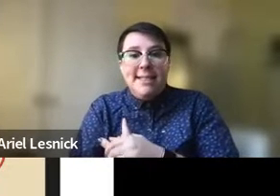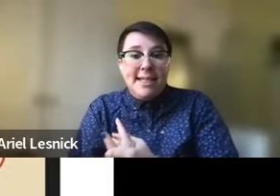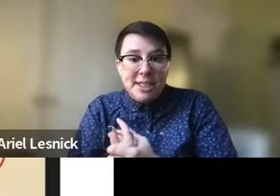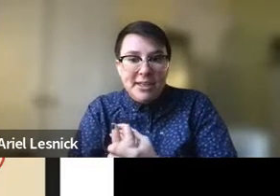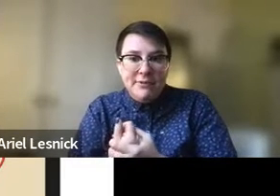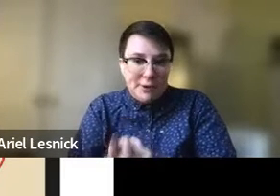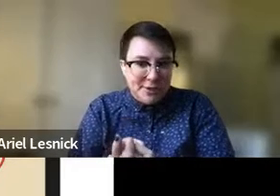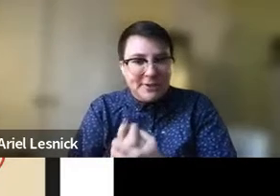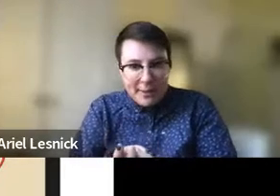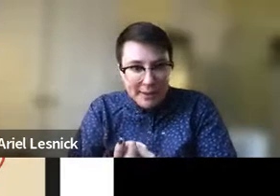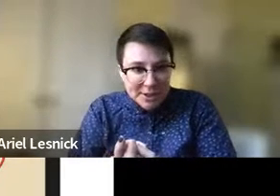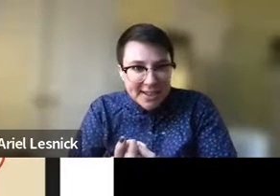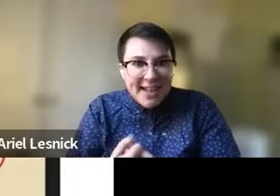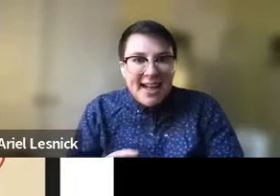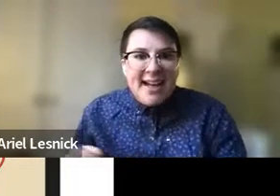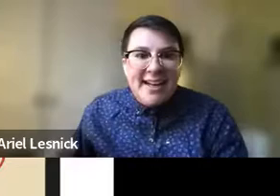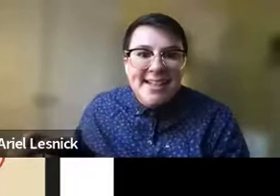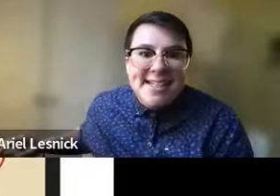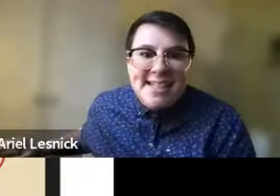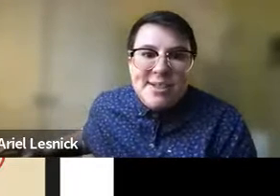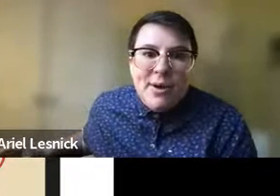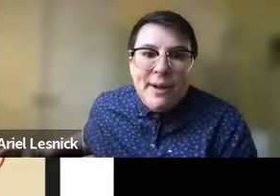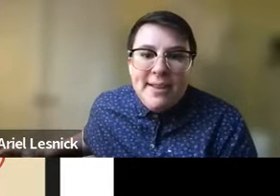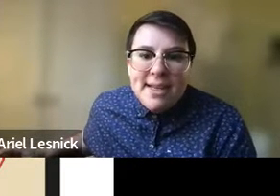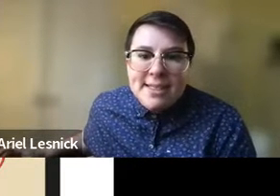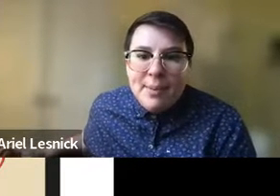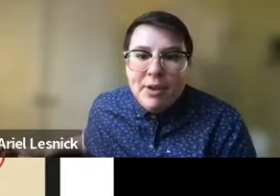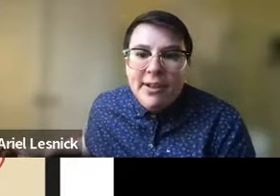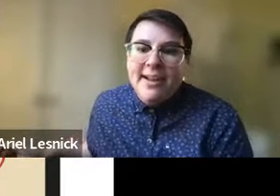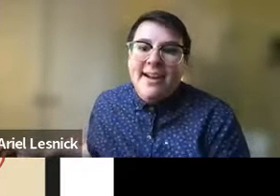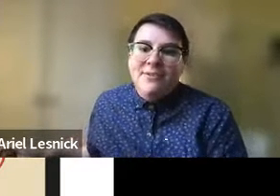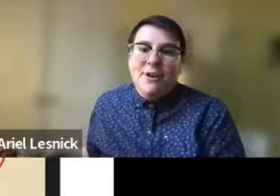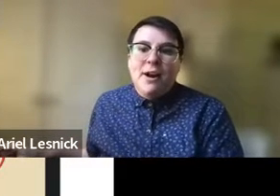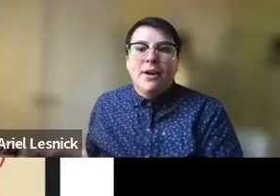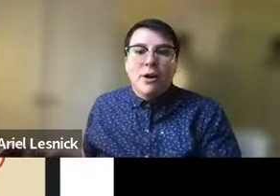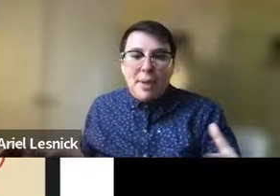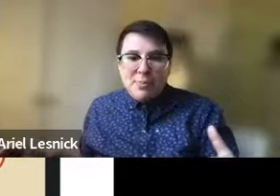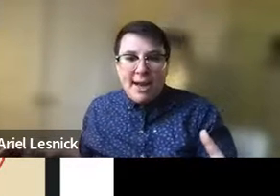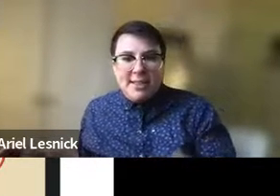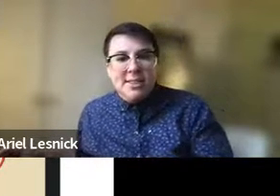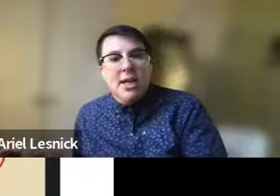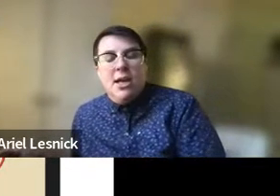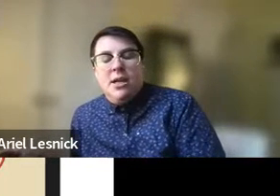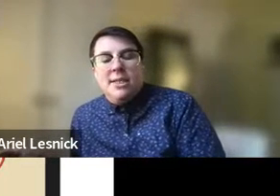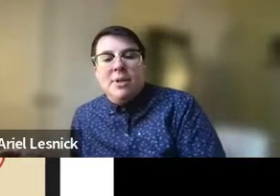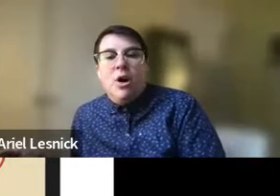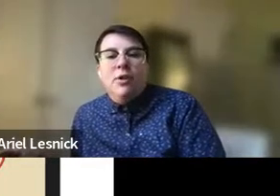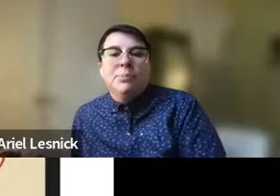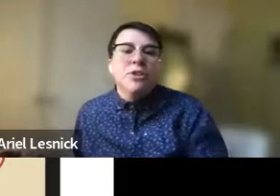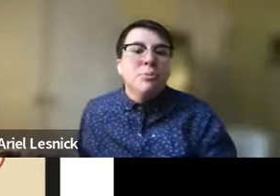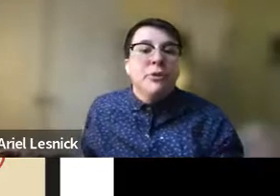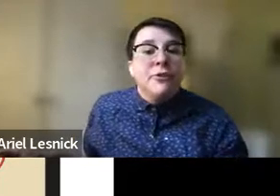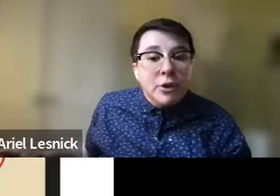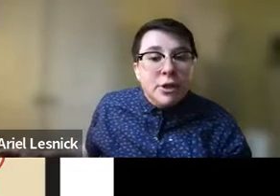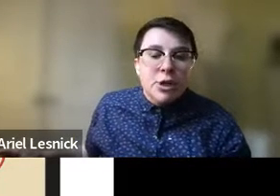call identity first language. So in the example, for our current best practice, is something